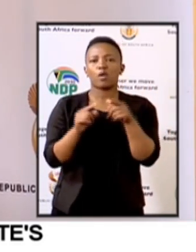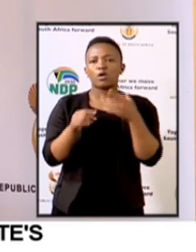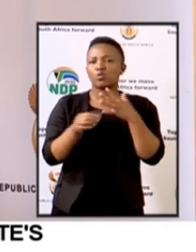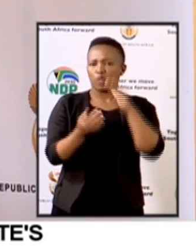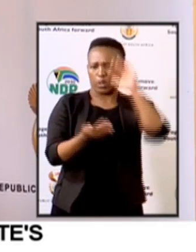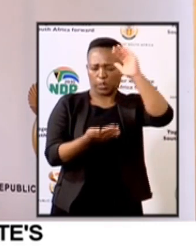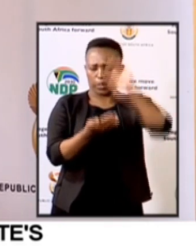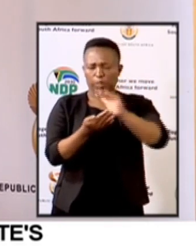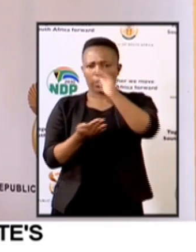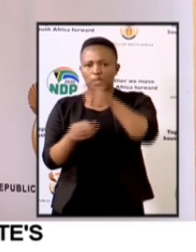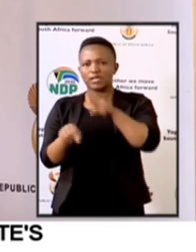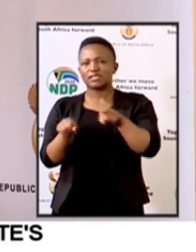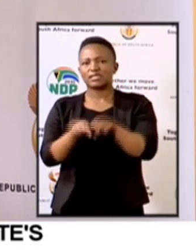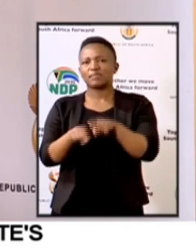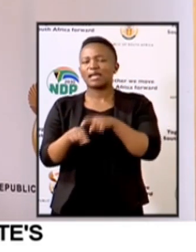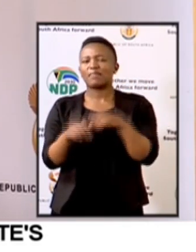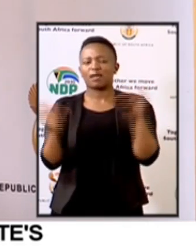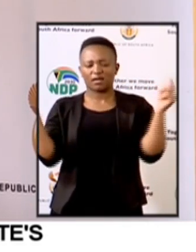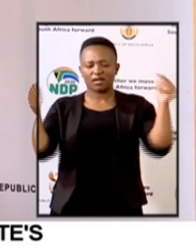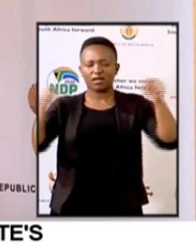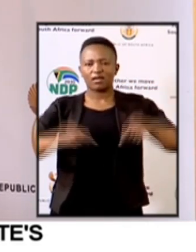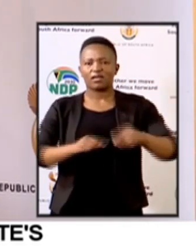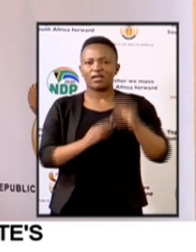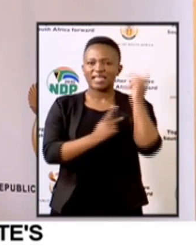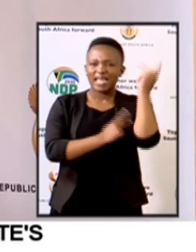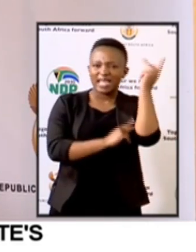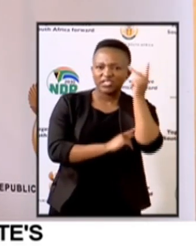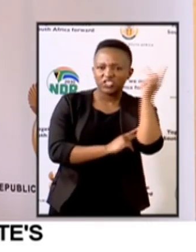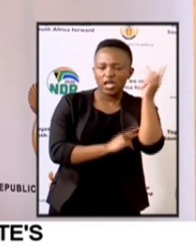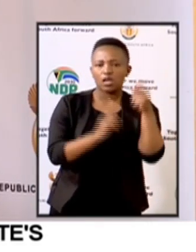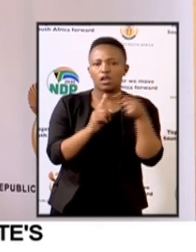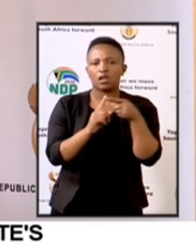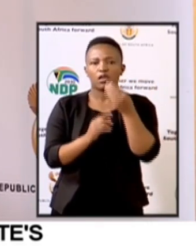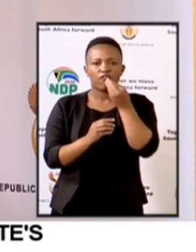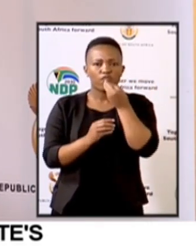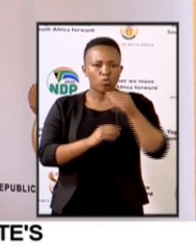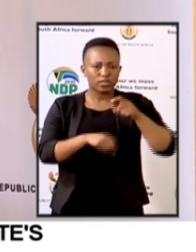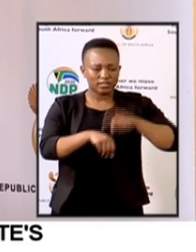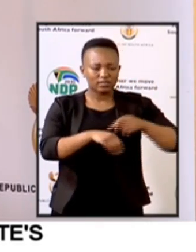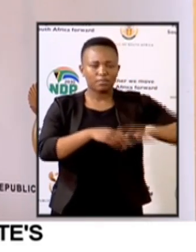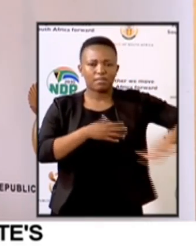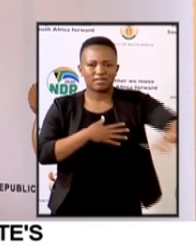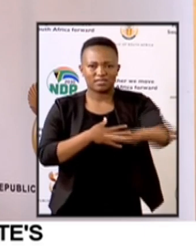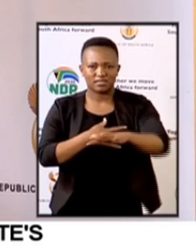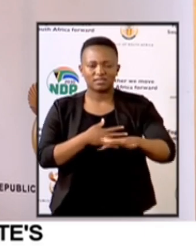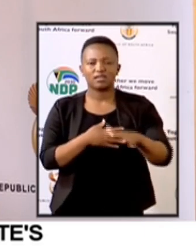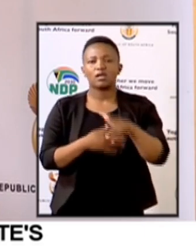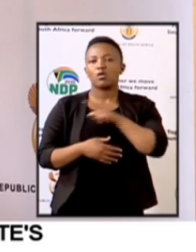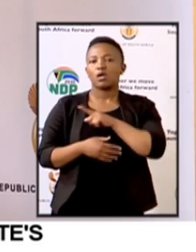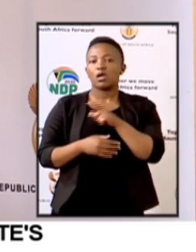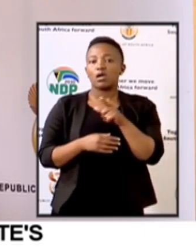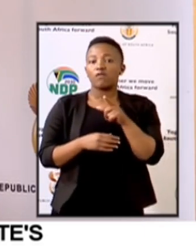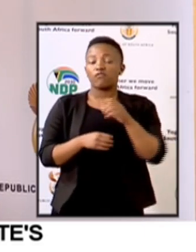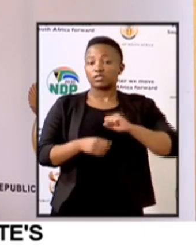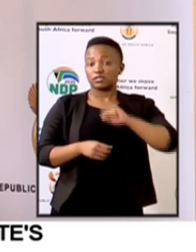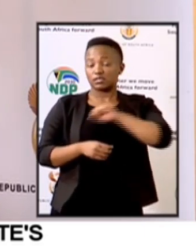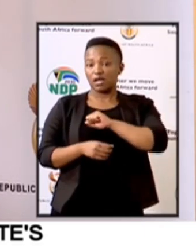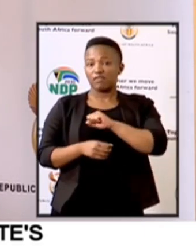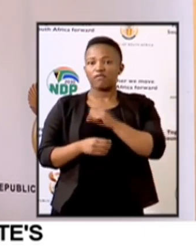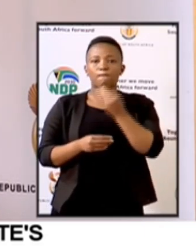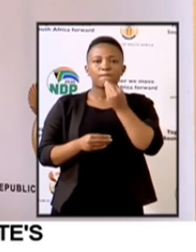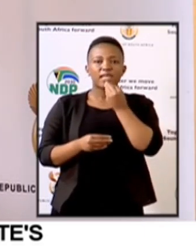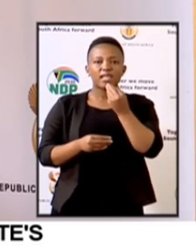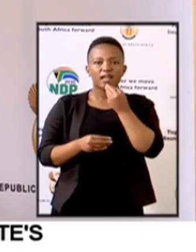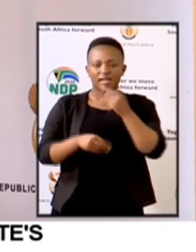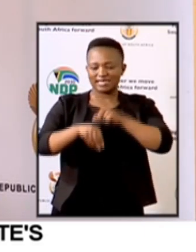in common areas such as kitchens and canteens, the staggering of employees' meal